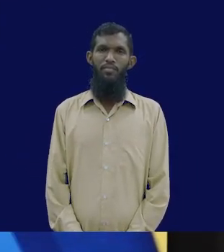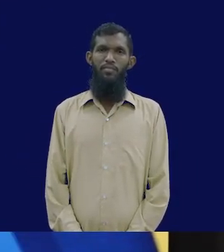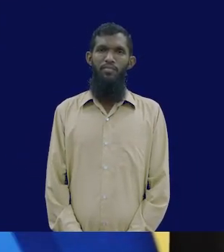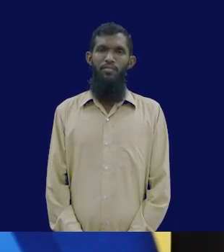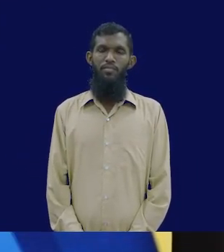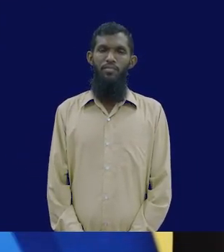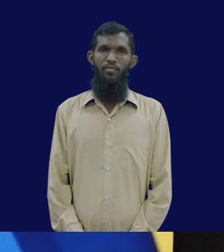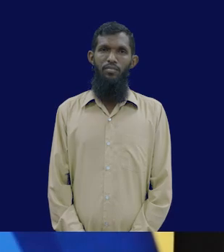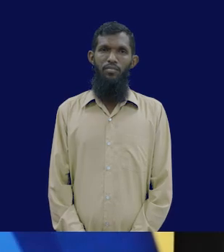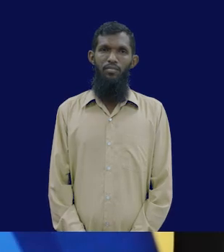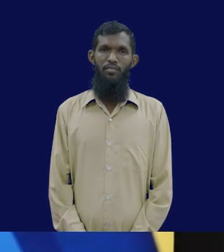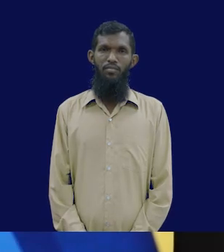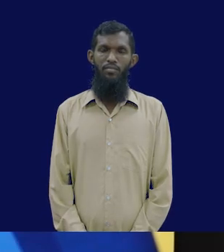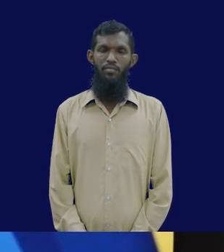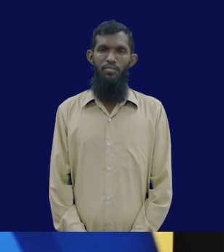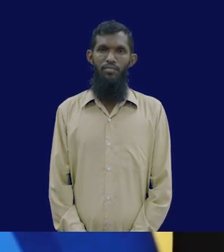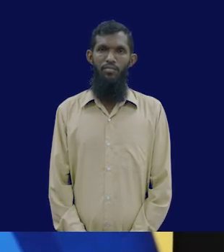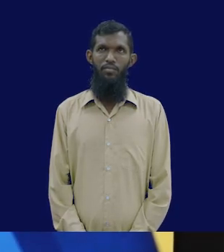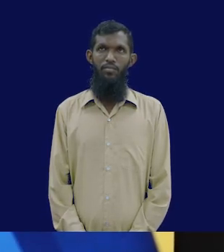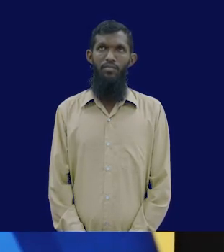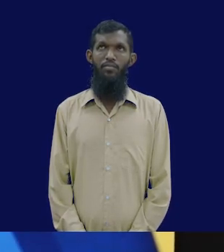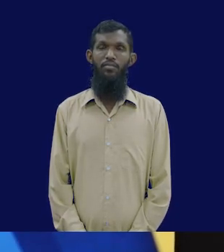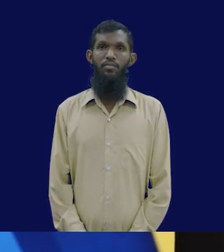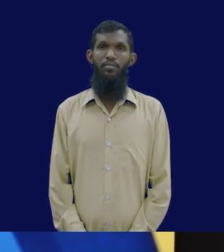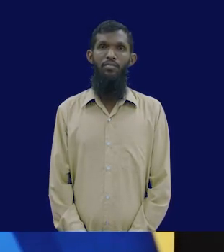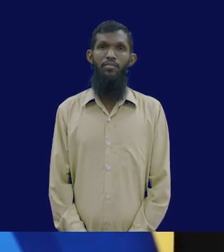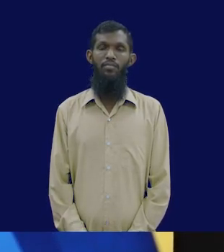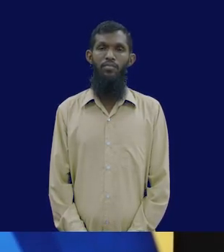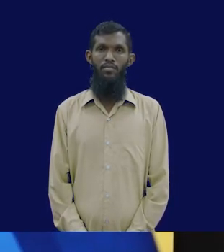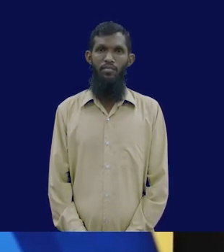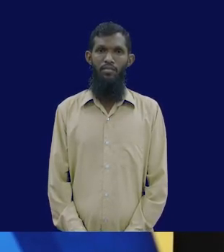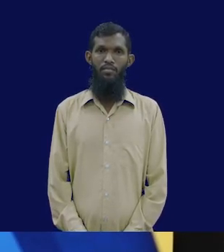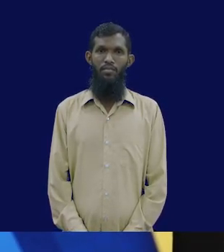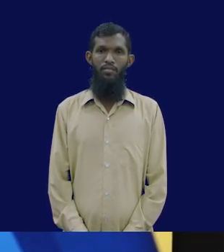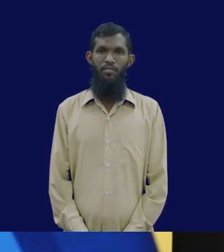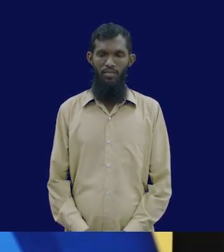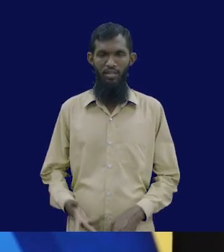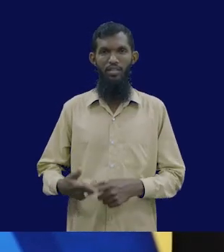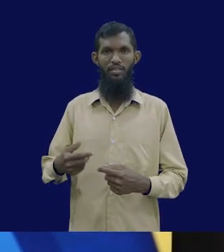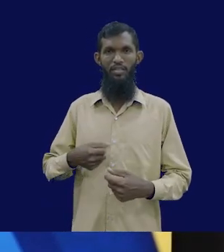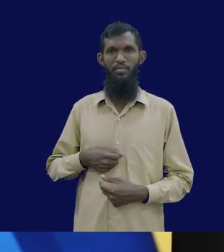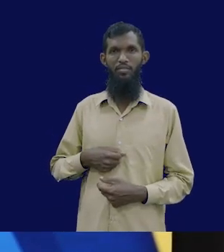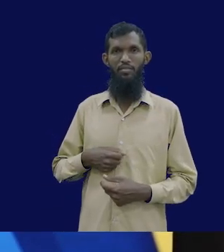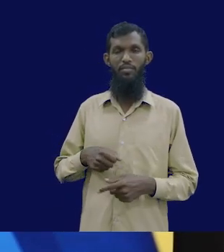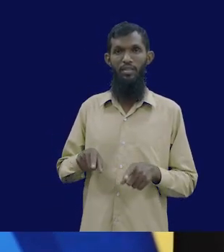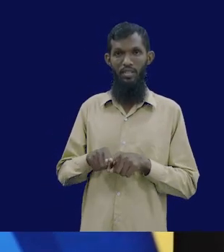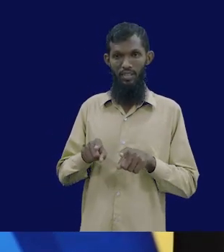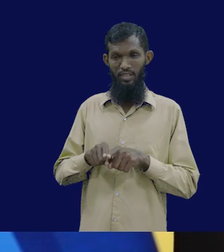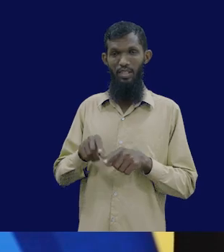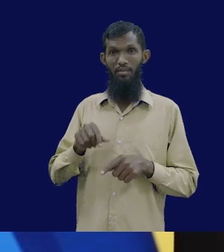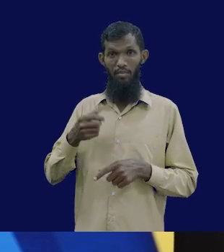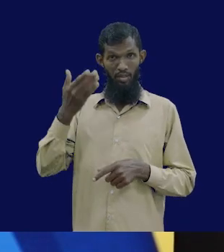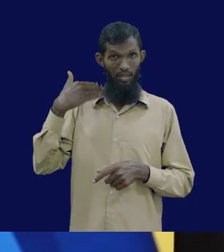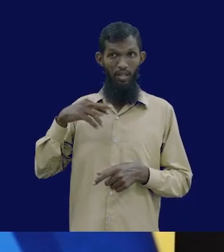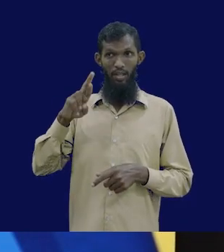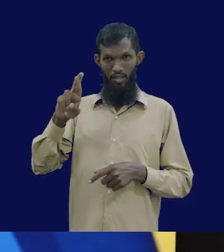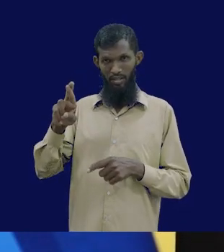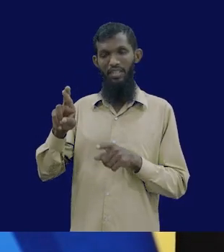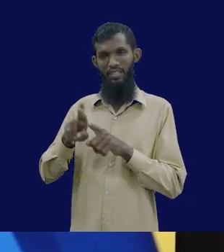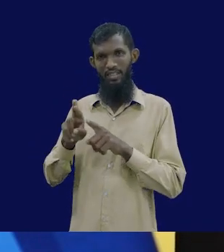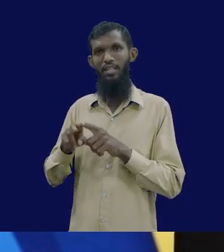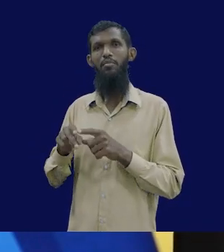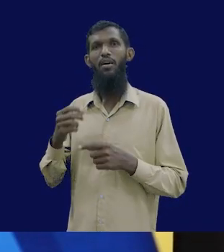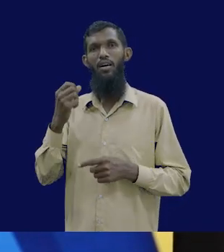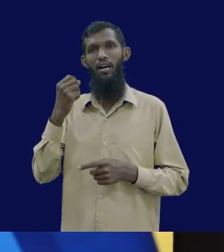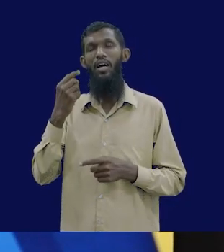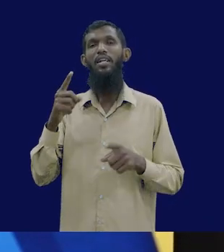It is evident from the hadith of Aisha radiallahu anha that she used to make up the fastings or the days that she has